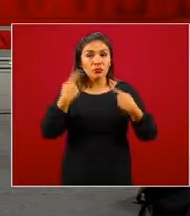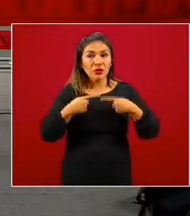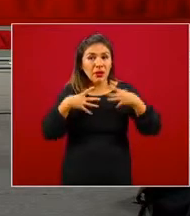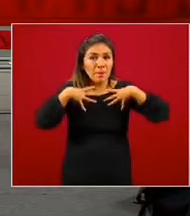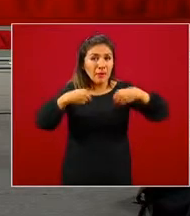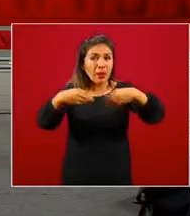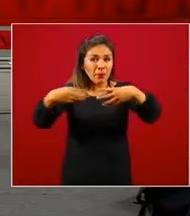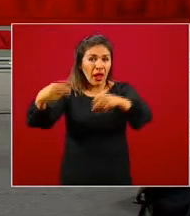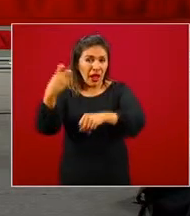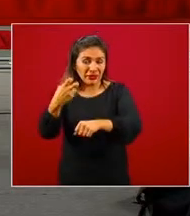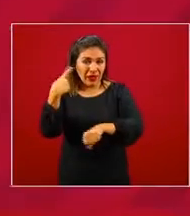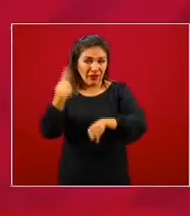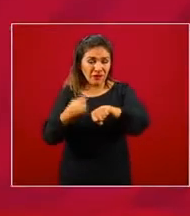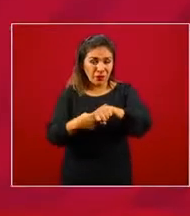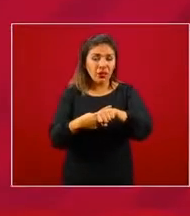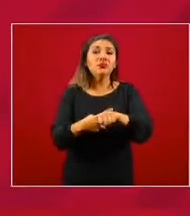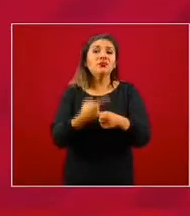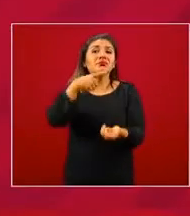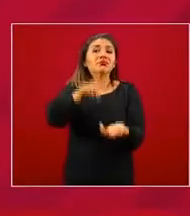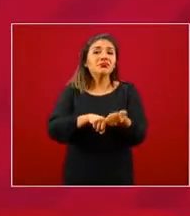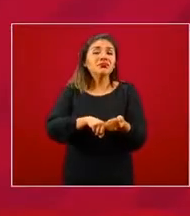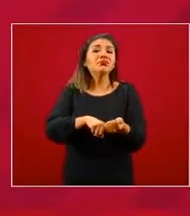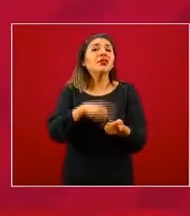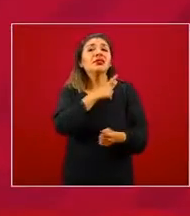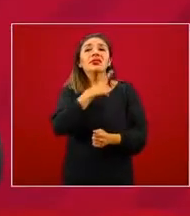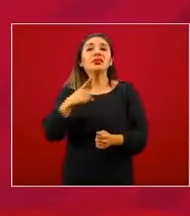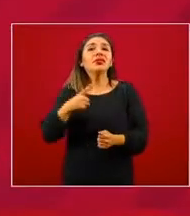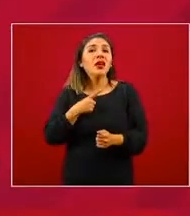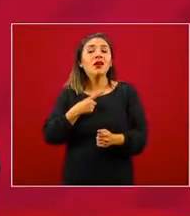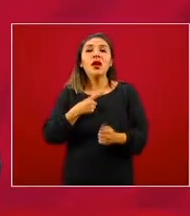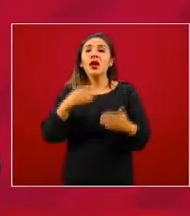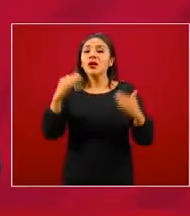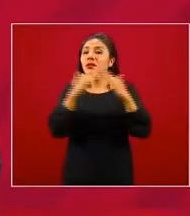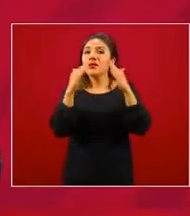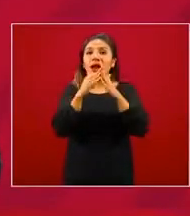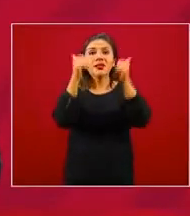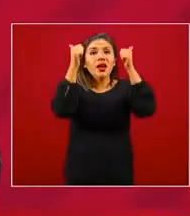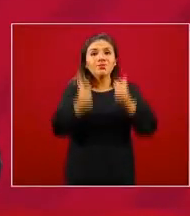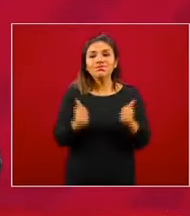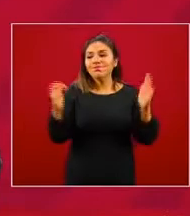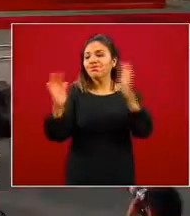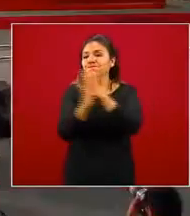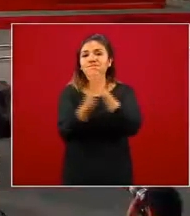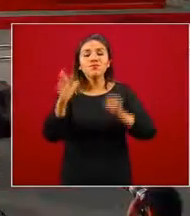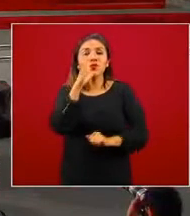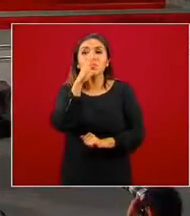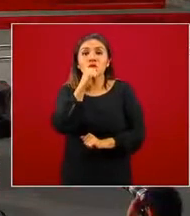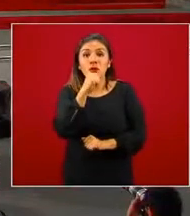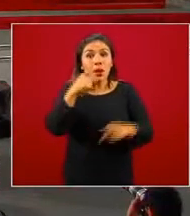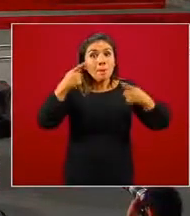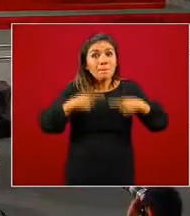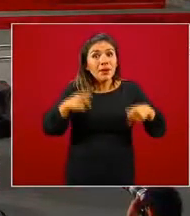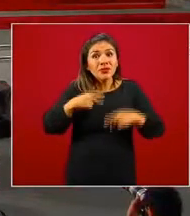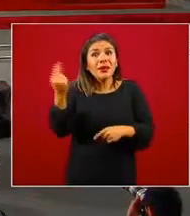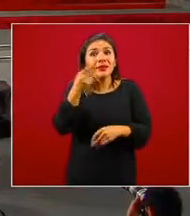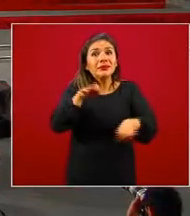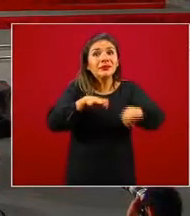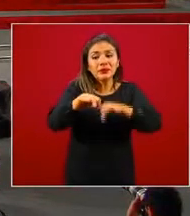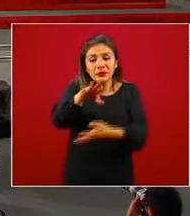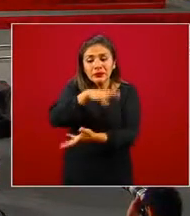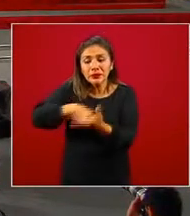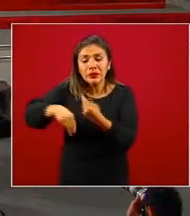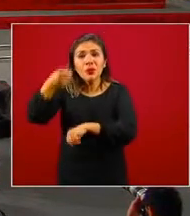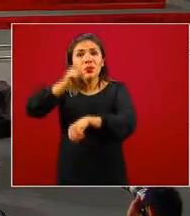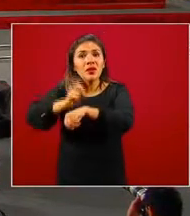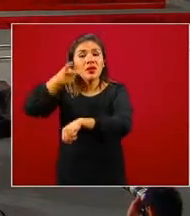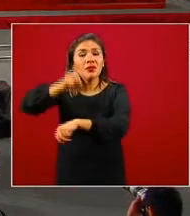distancing and to control contagions in an epidemic means that we have to demobilize people. And this means that people